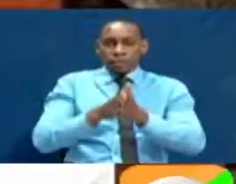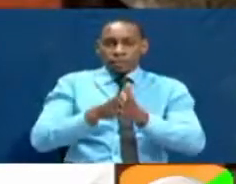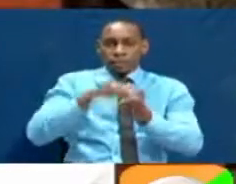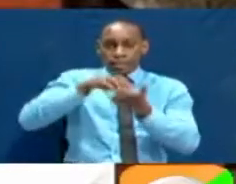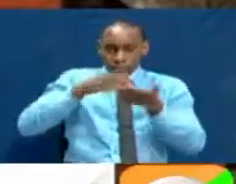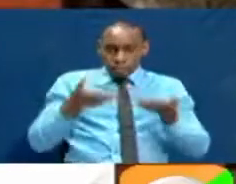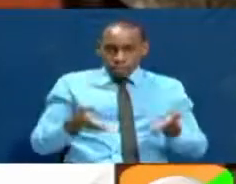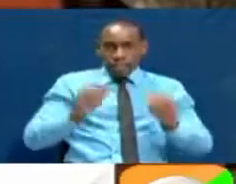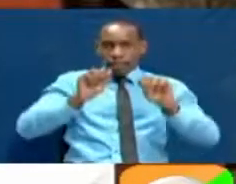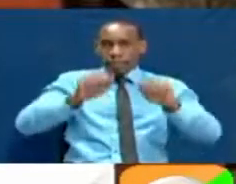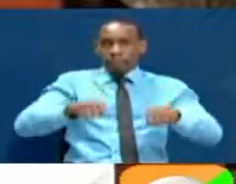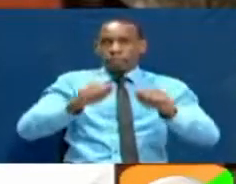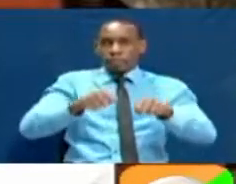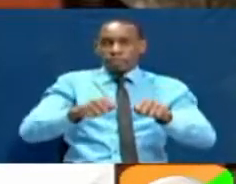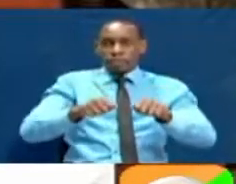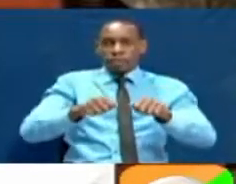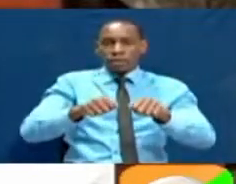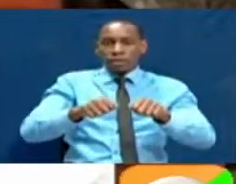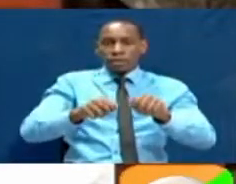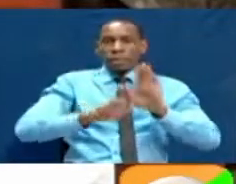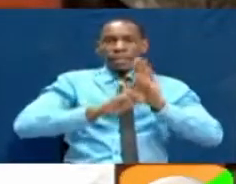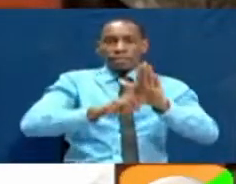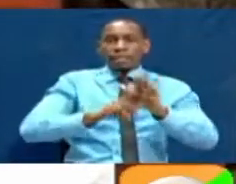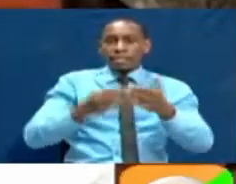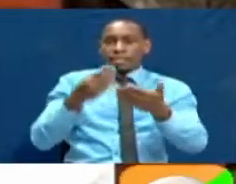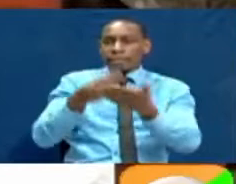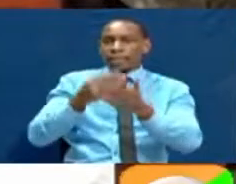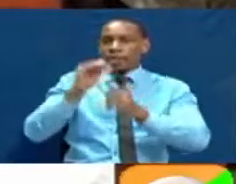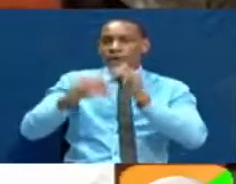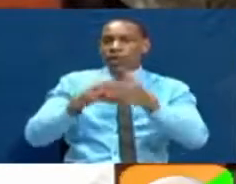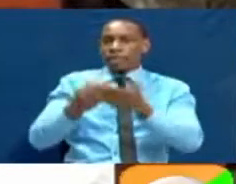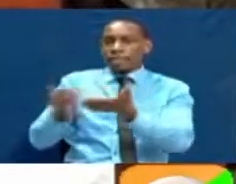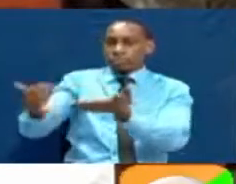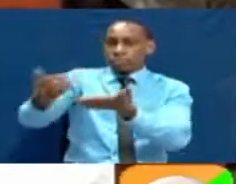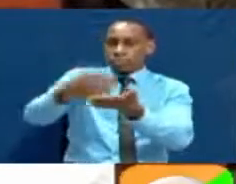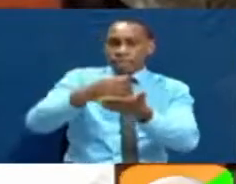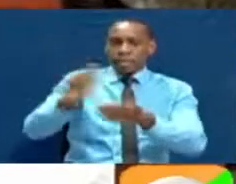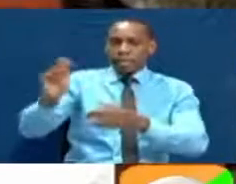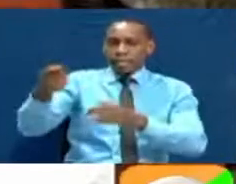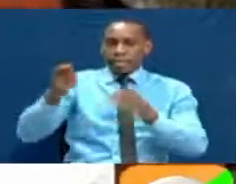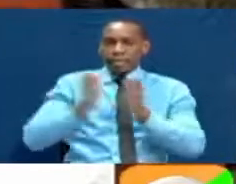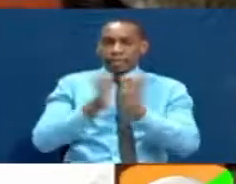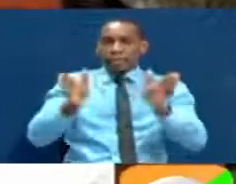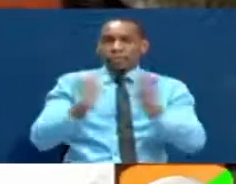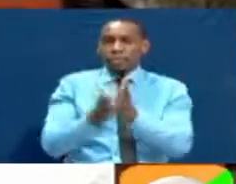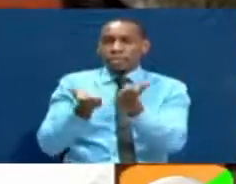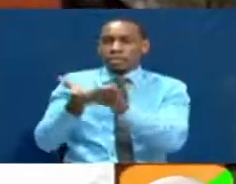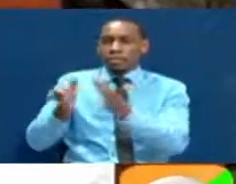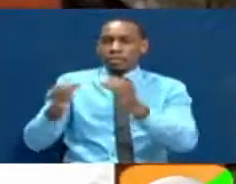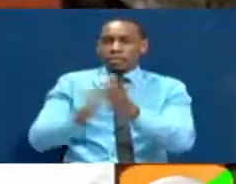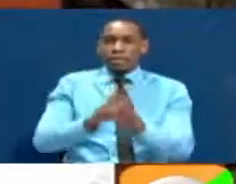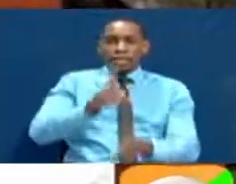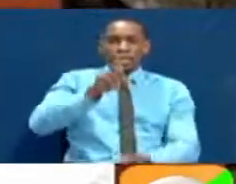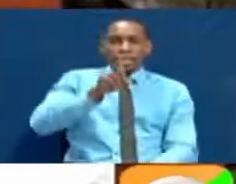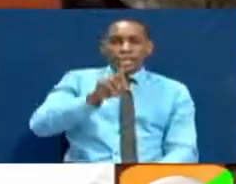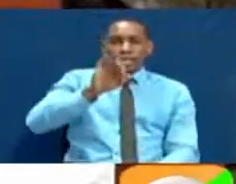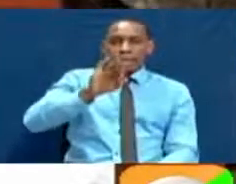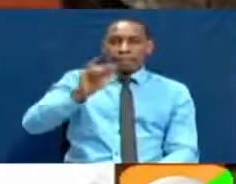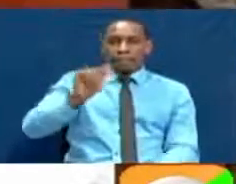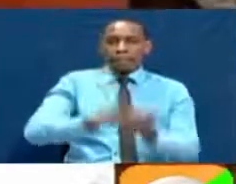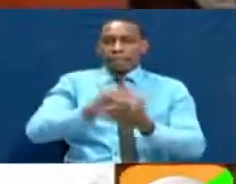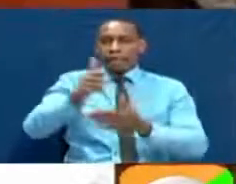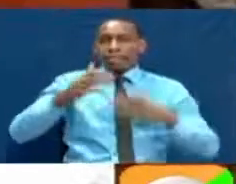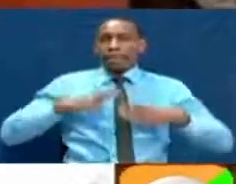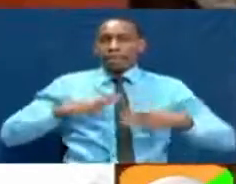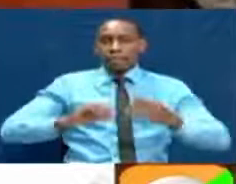entity that can account for every penny that we are receiving from Kenyan public, corporates, DFIs and other